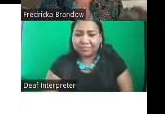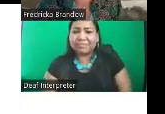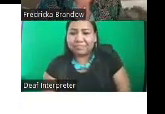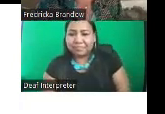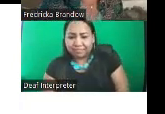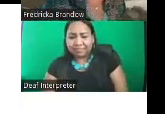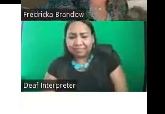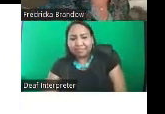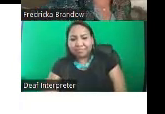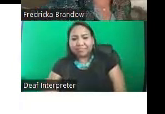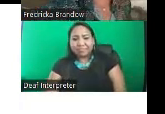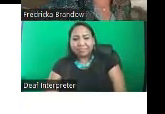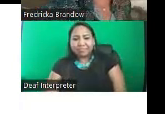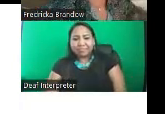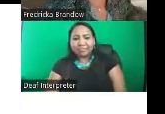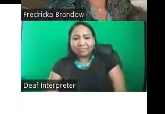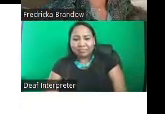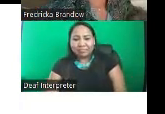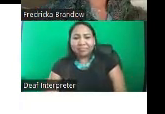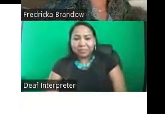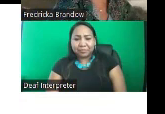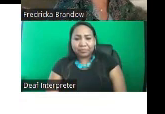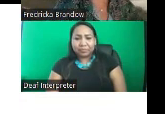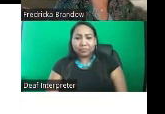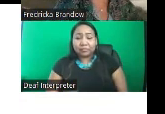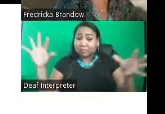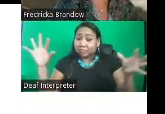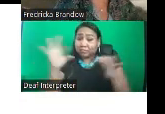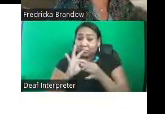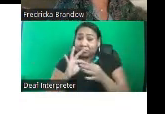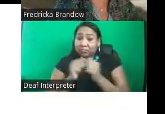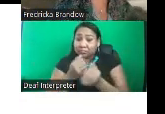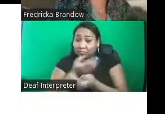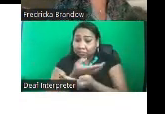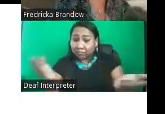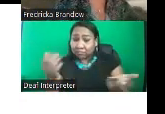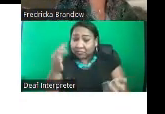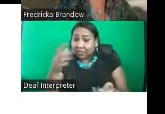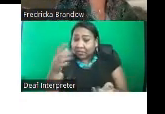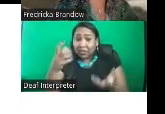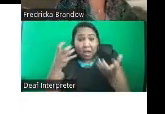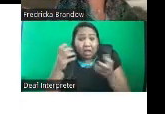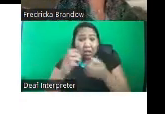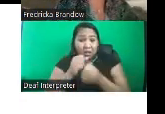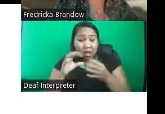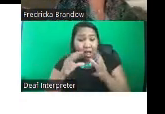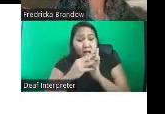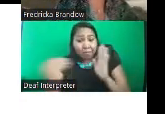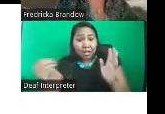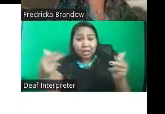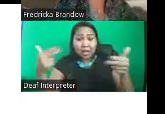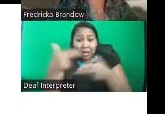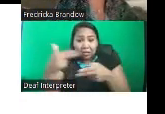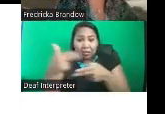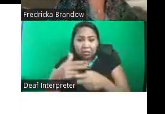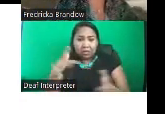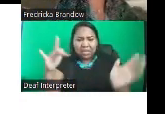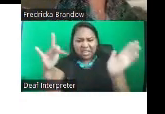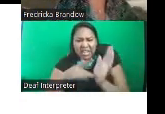Here's the link and resources. So if you want the slides or the recording, you can go to this link or